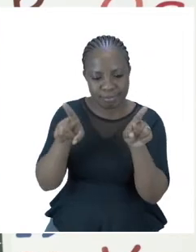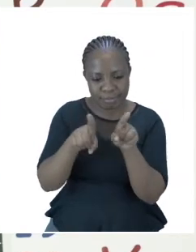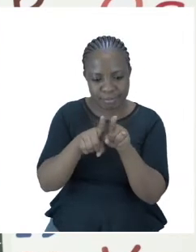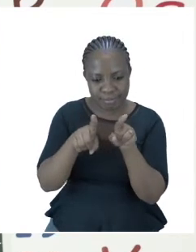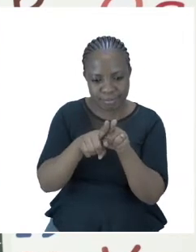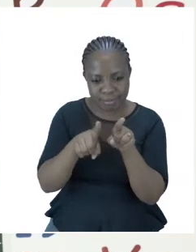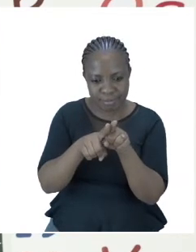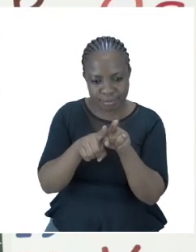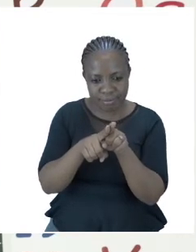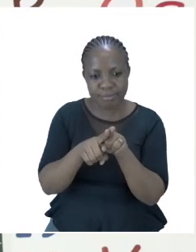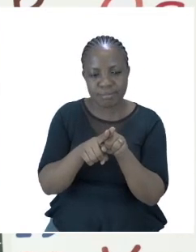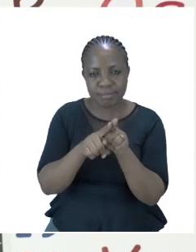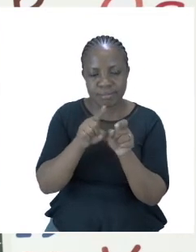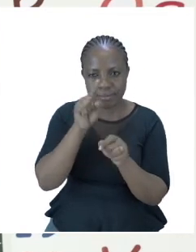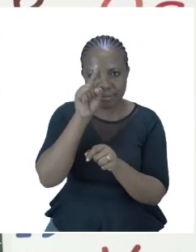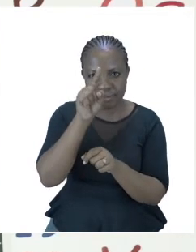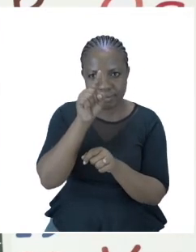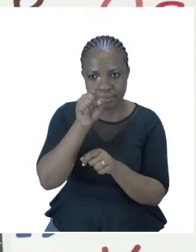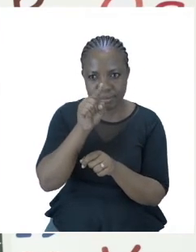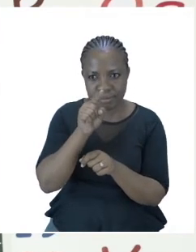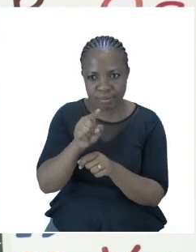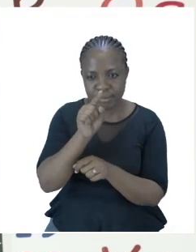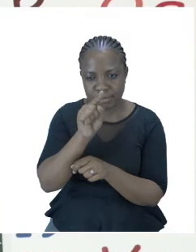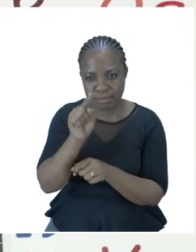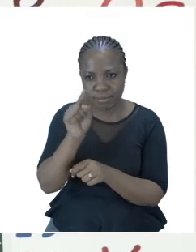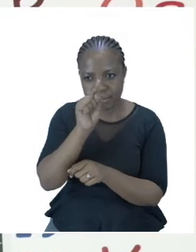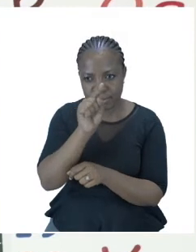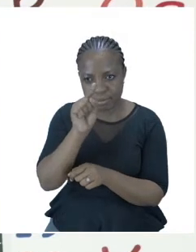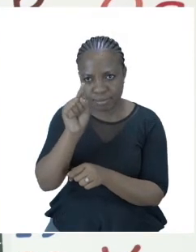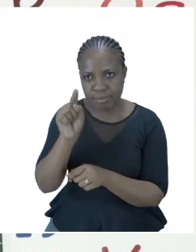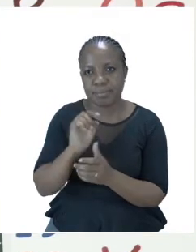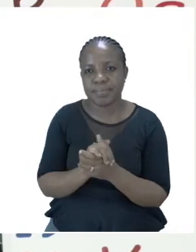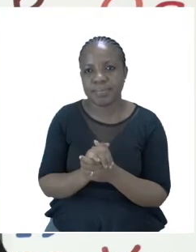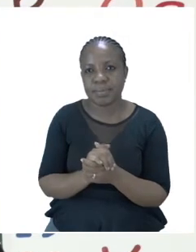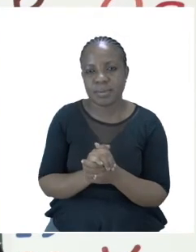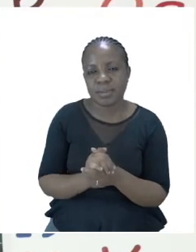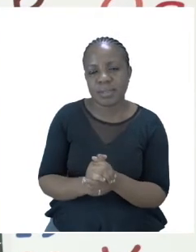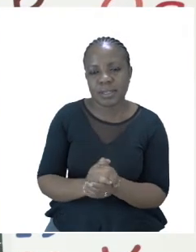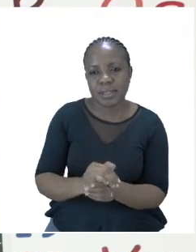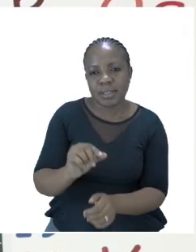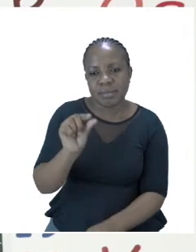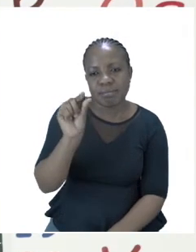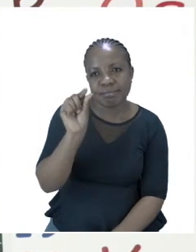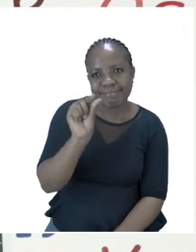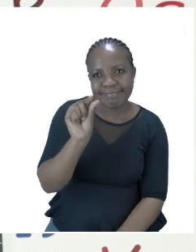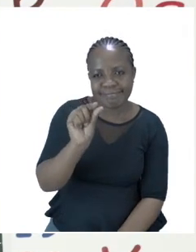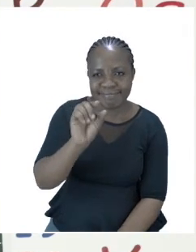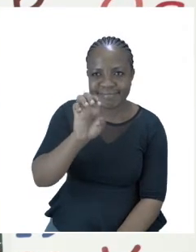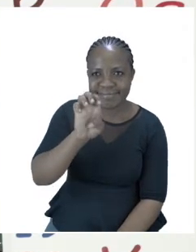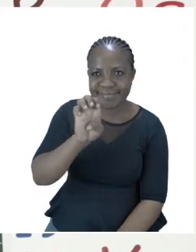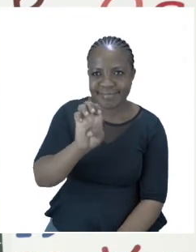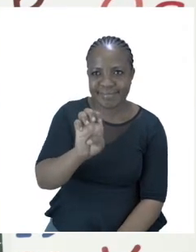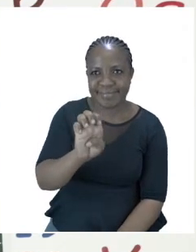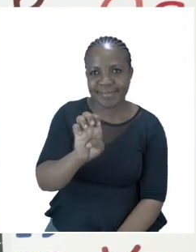for you as well. Now, the small letter E is something that is very difficult for some people, but we start